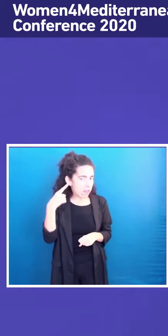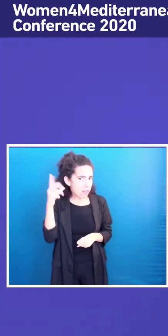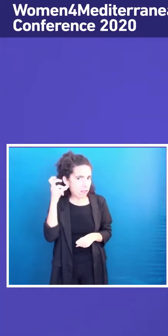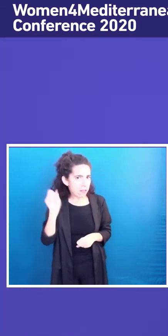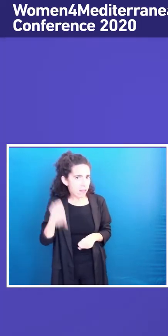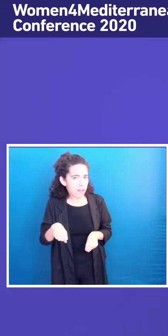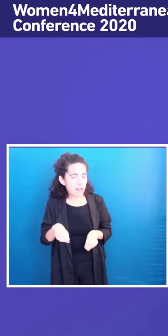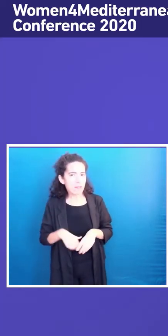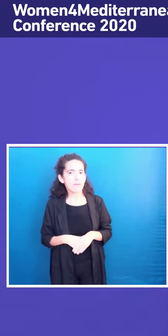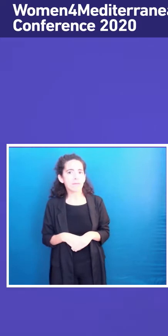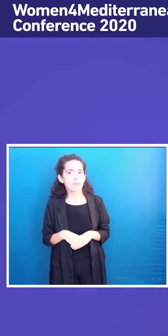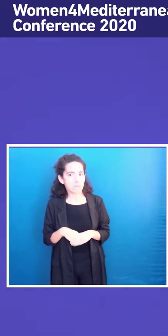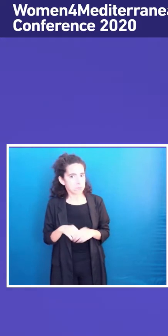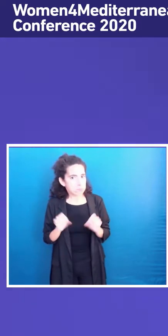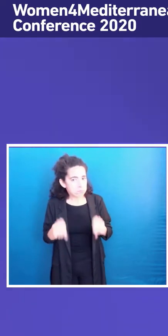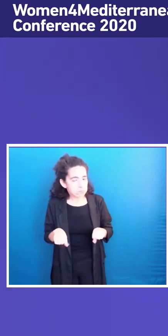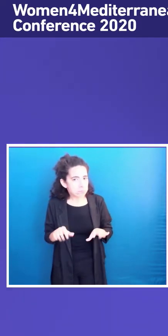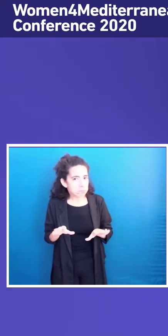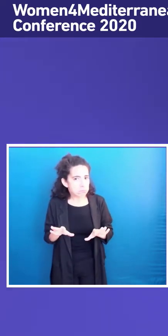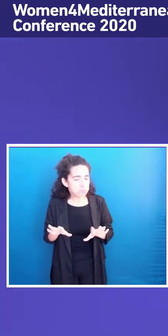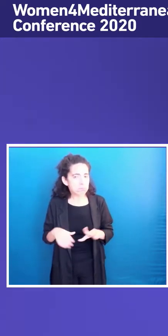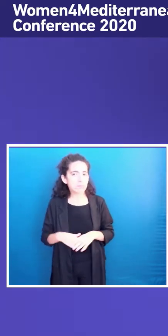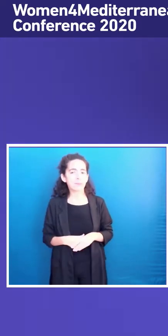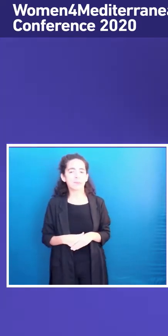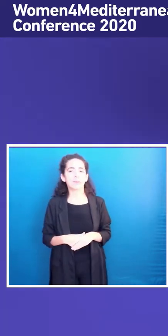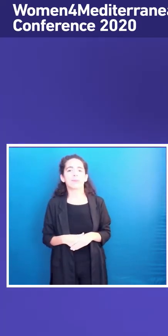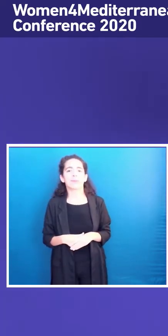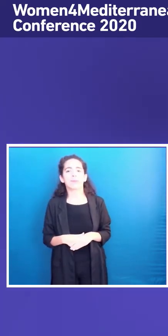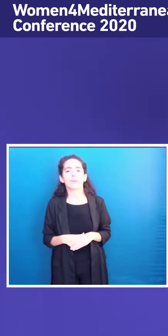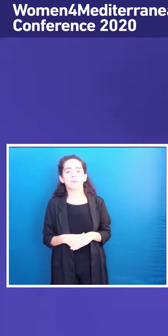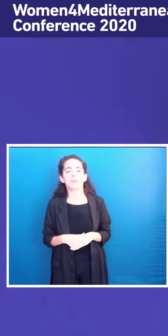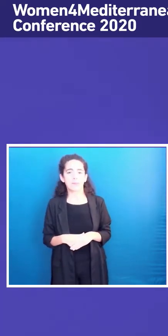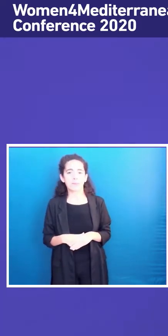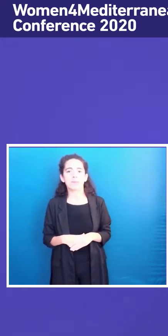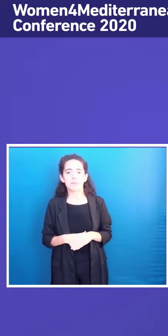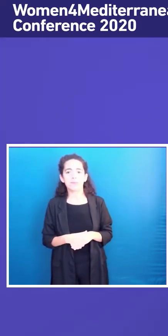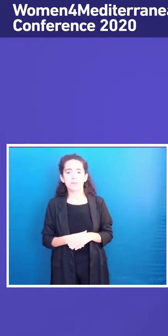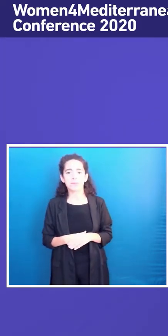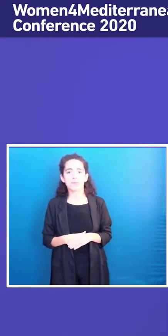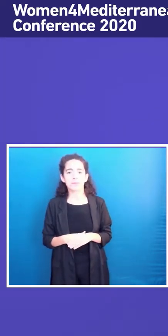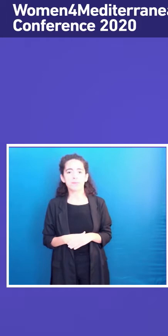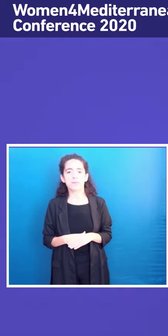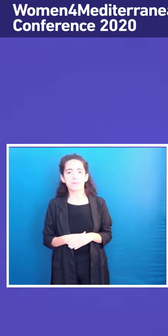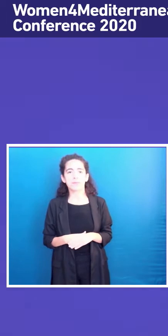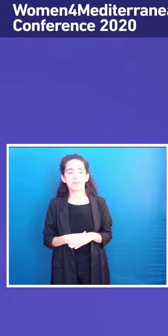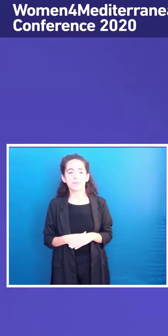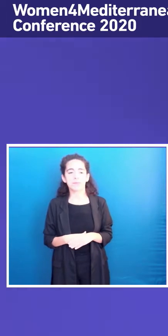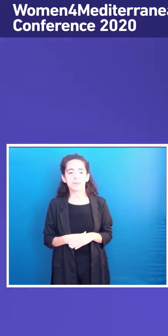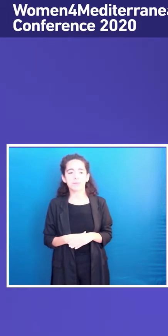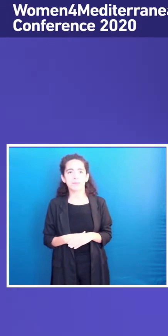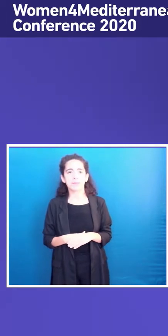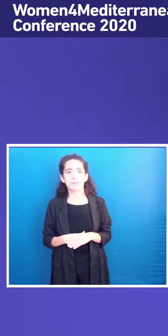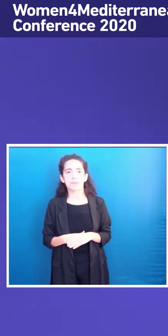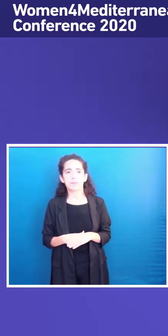Can you hear me okay? Could you please confirm you can hear me? You can hear me. Brilliant. Good day,